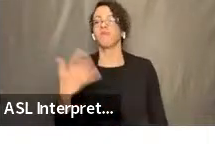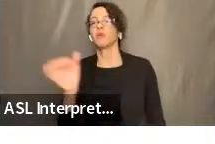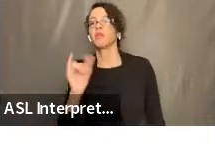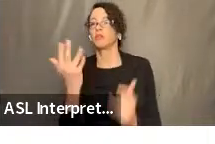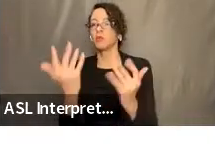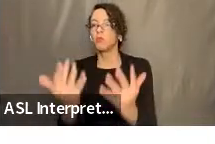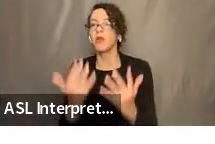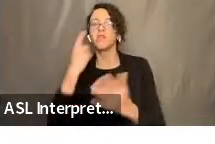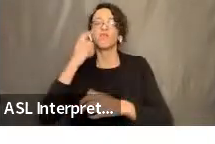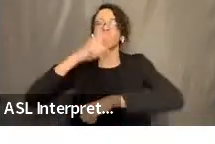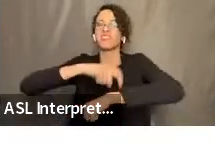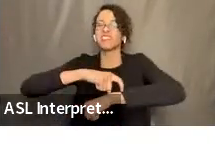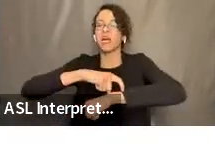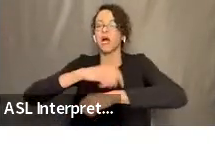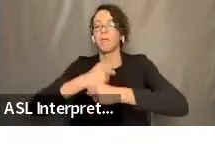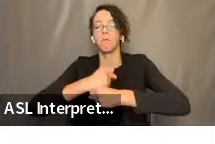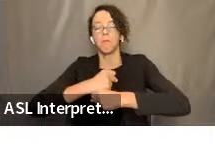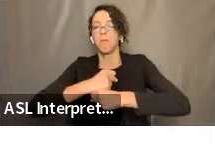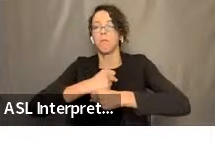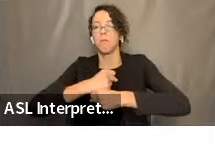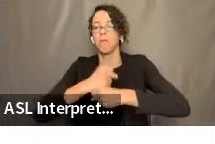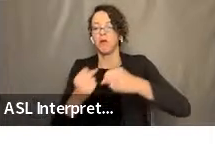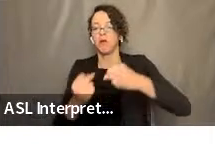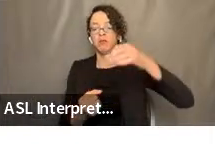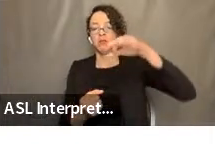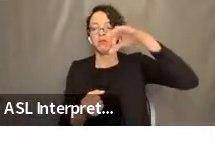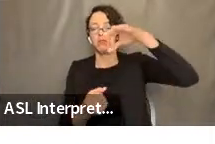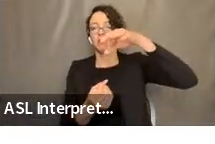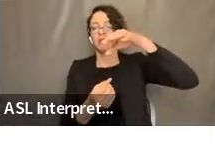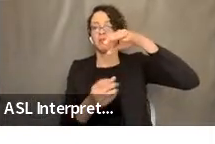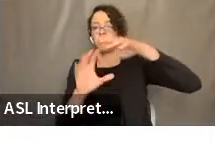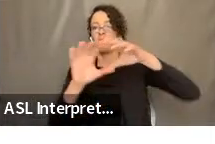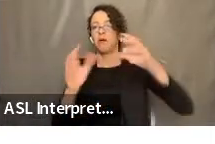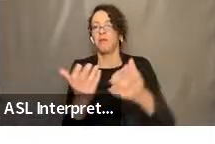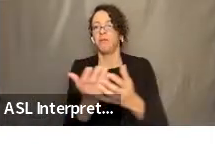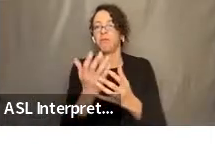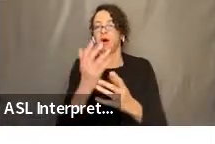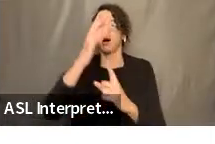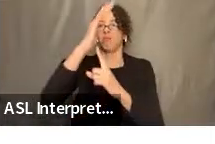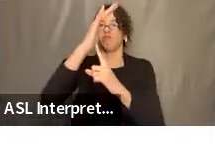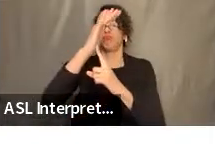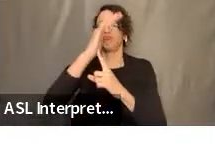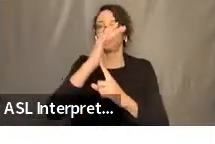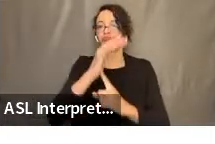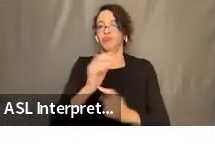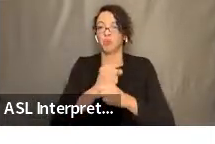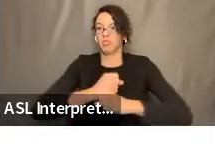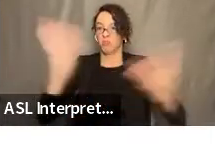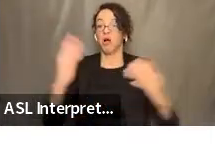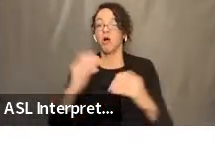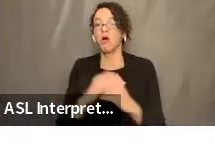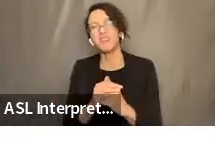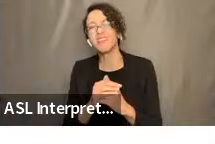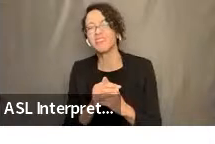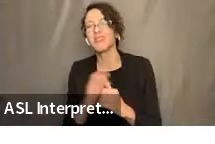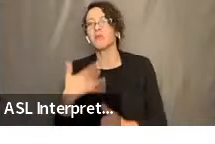to explode because your hands are tied by what you're able to do. If we had other resources like we're describing in this